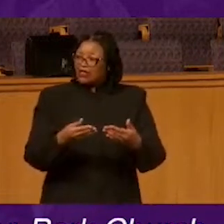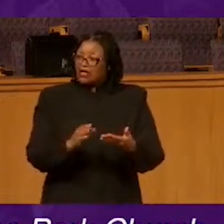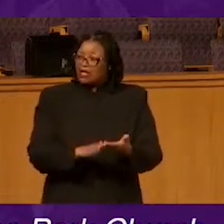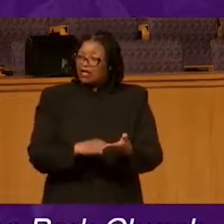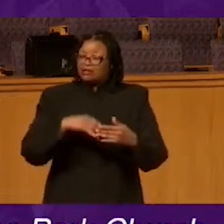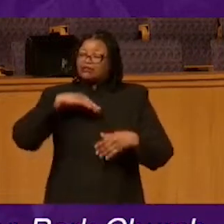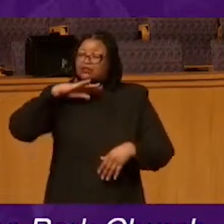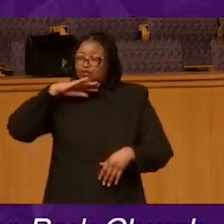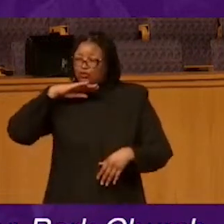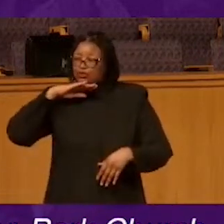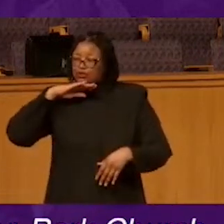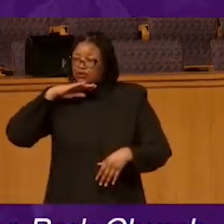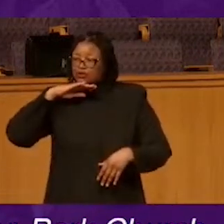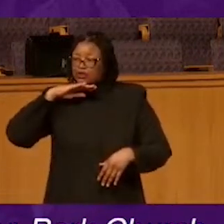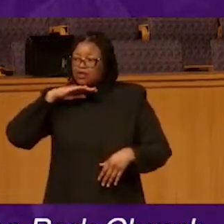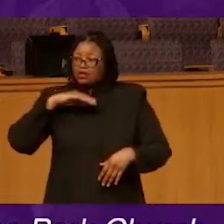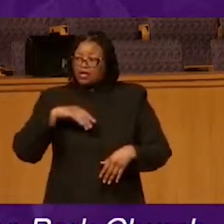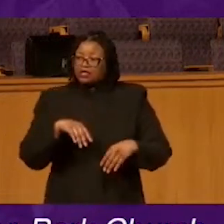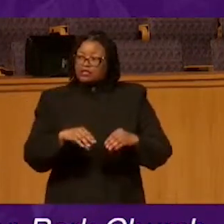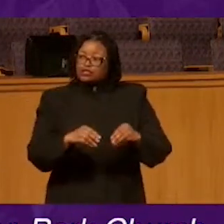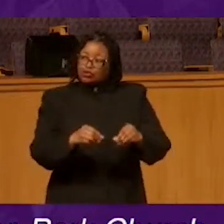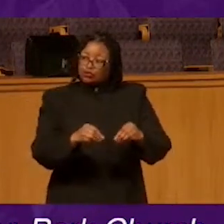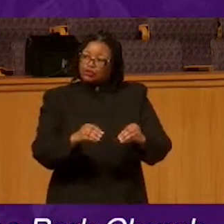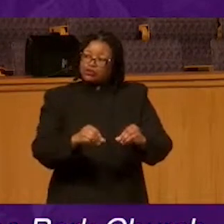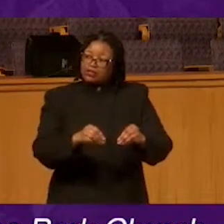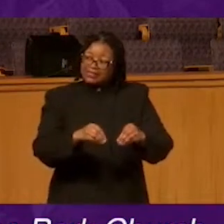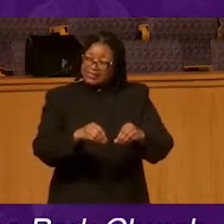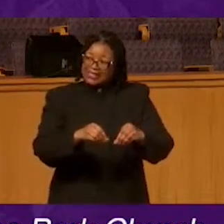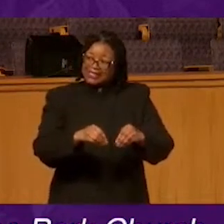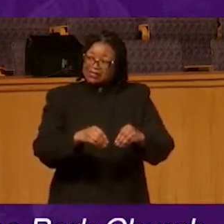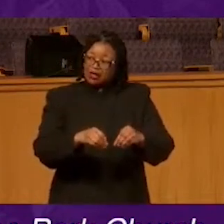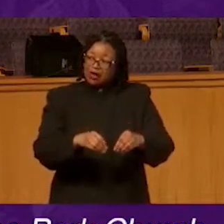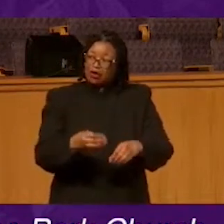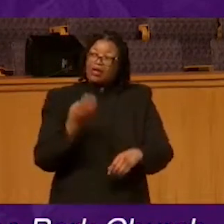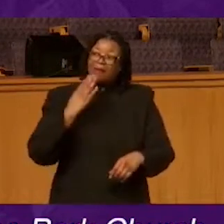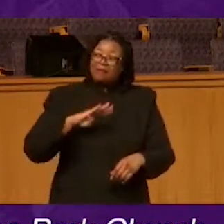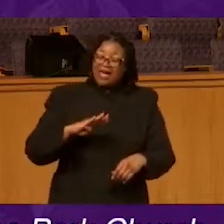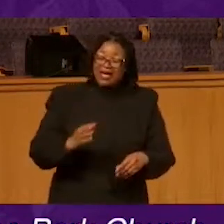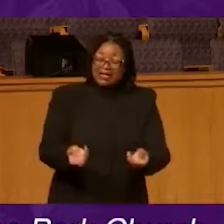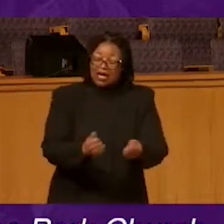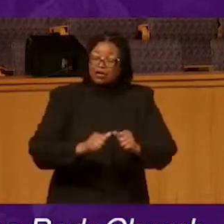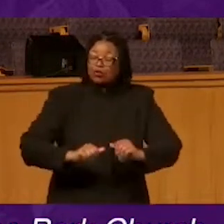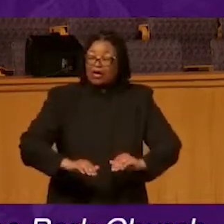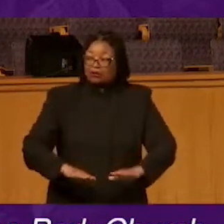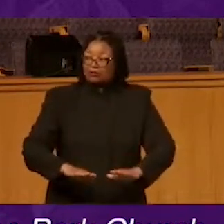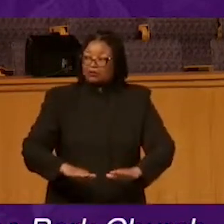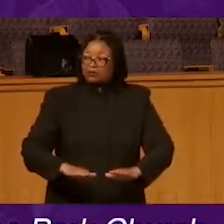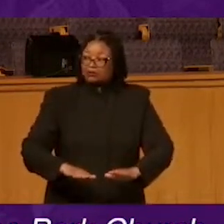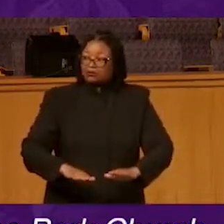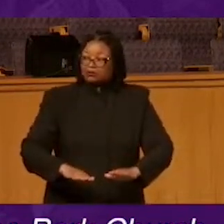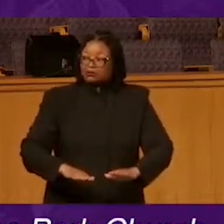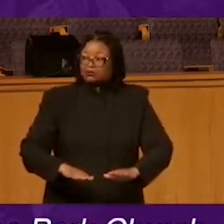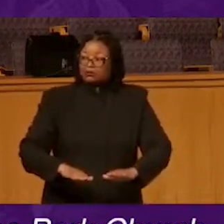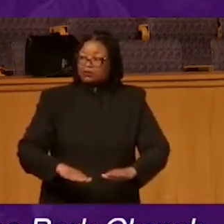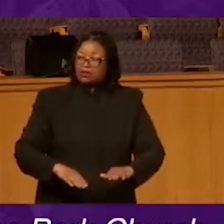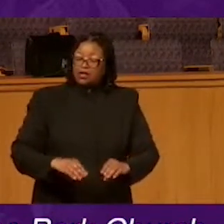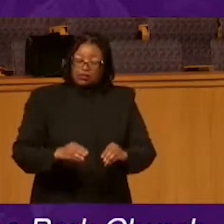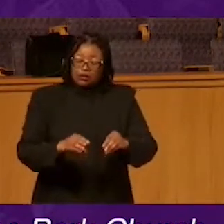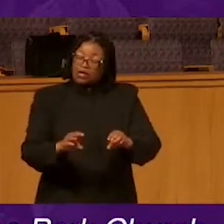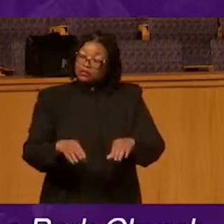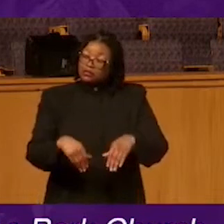ground, sows some more, falls on wayside ground. Sow some